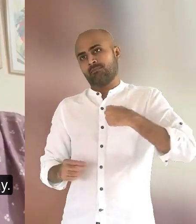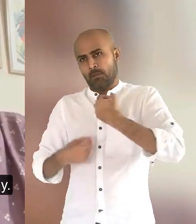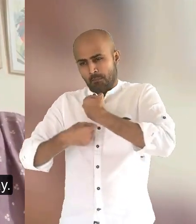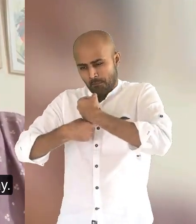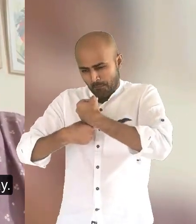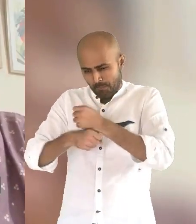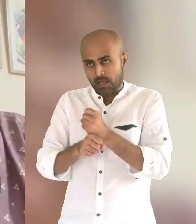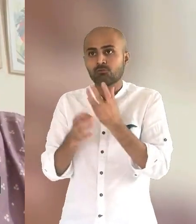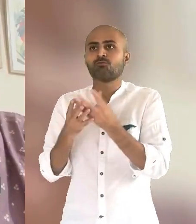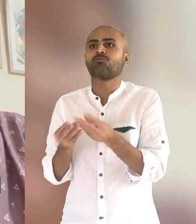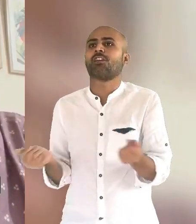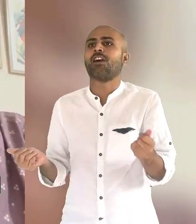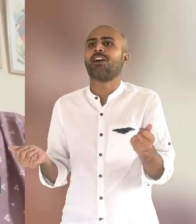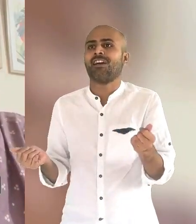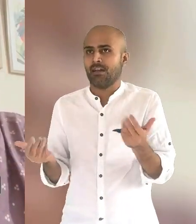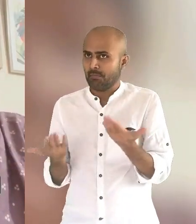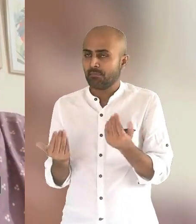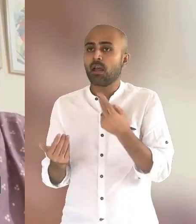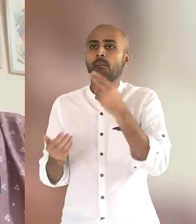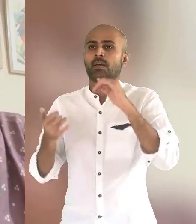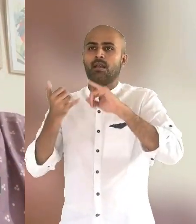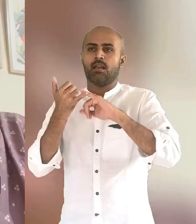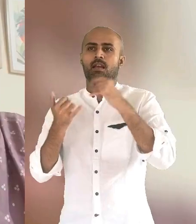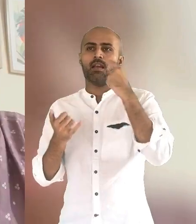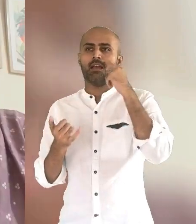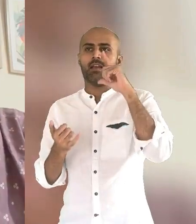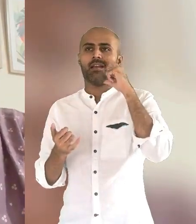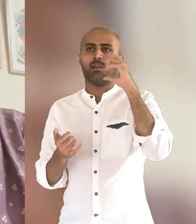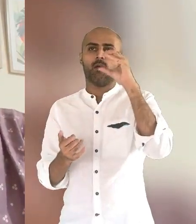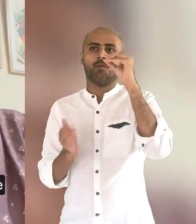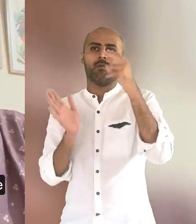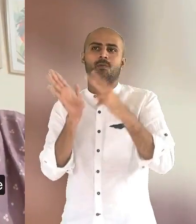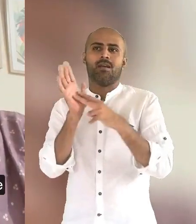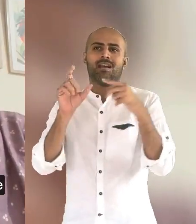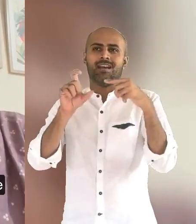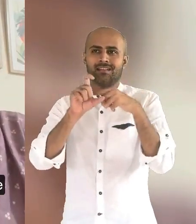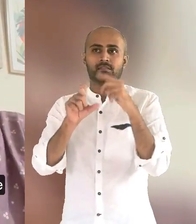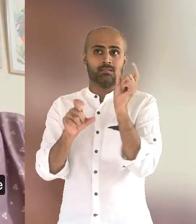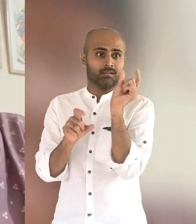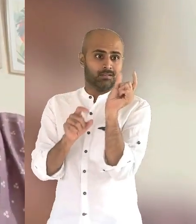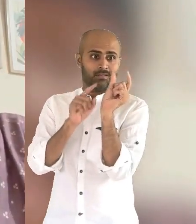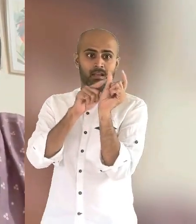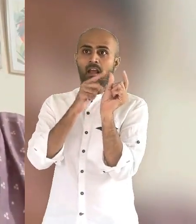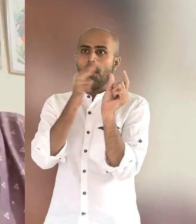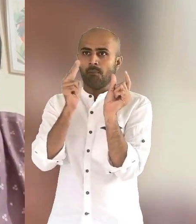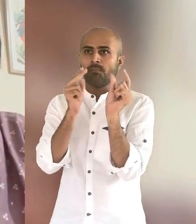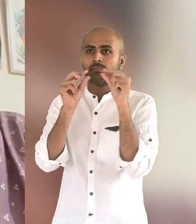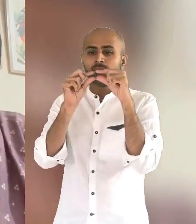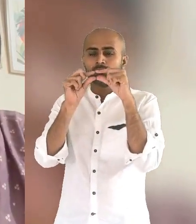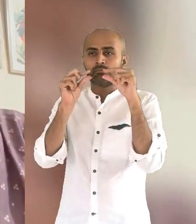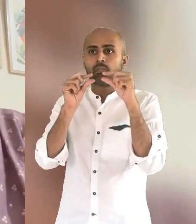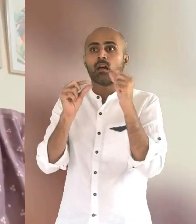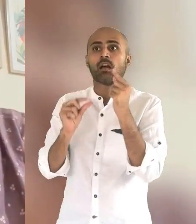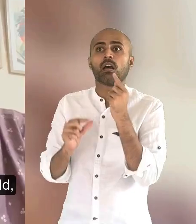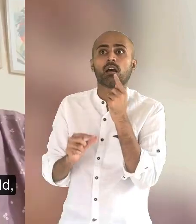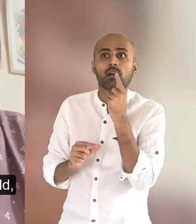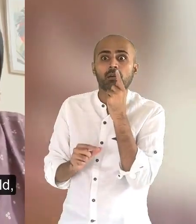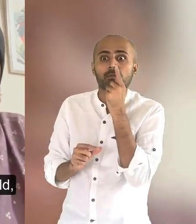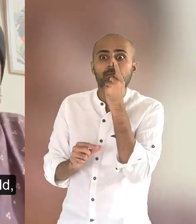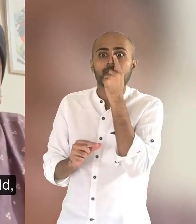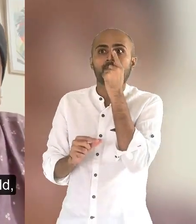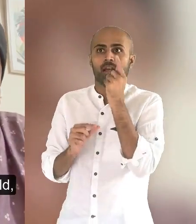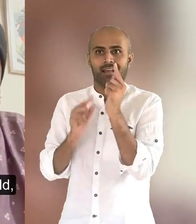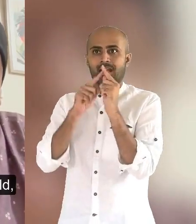day. That's when I, what to use. There is nothing available specifically for the nose, right?